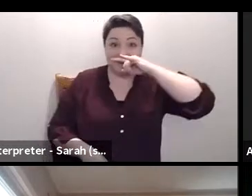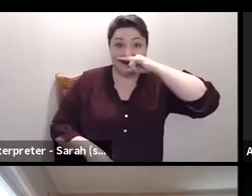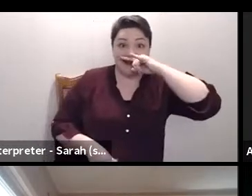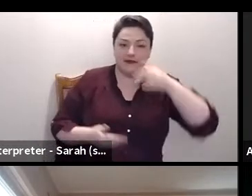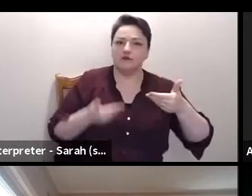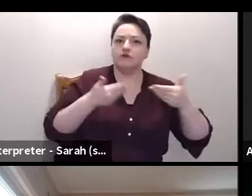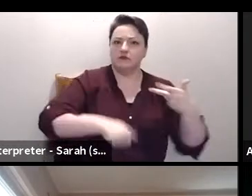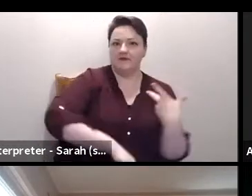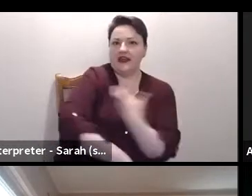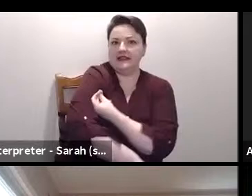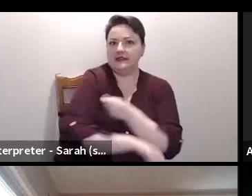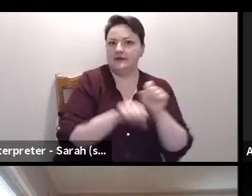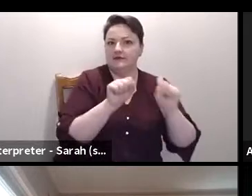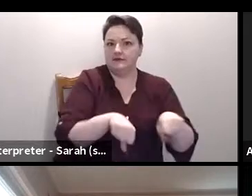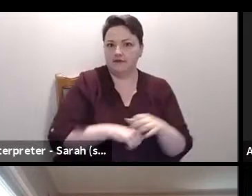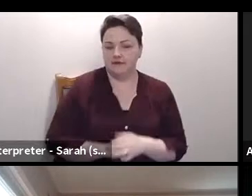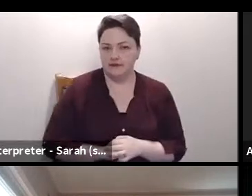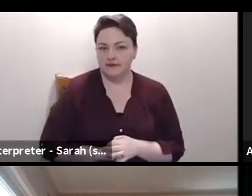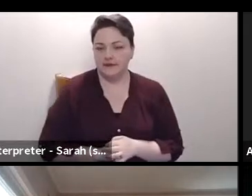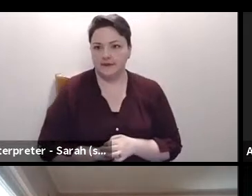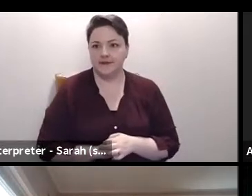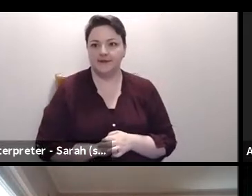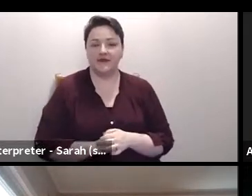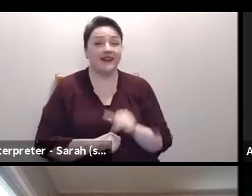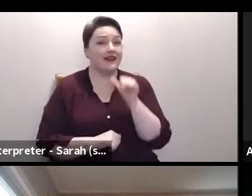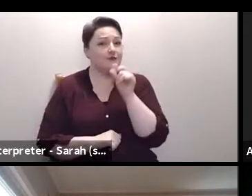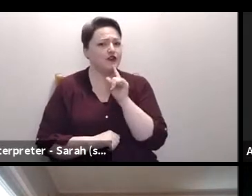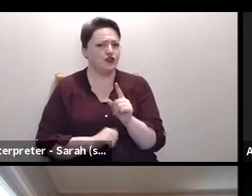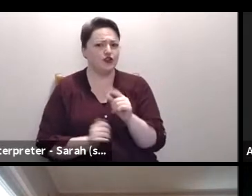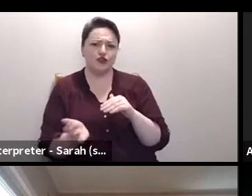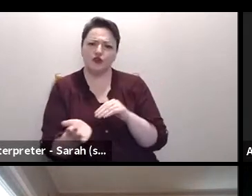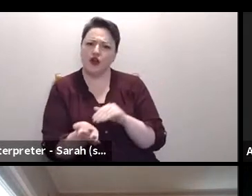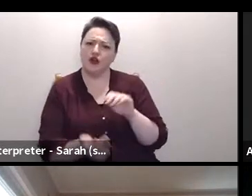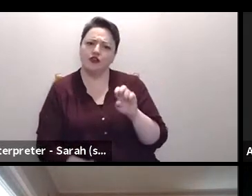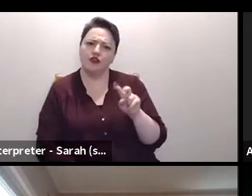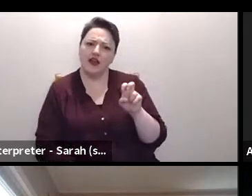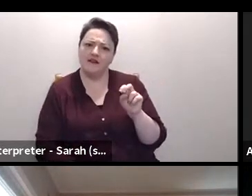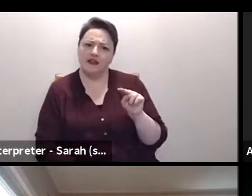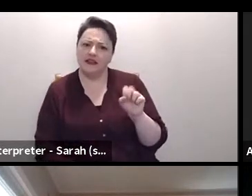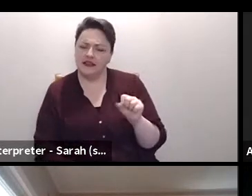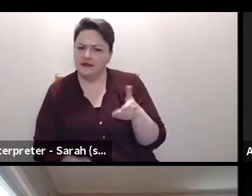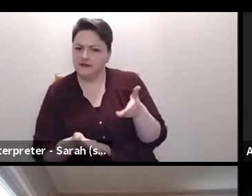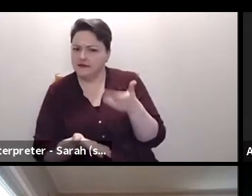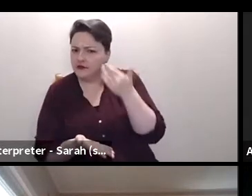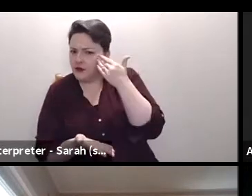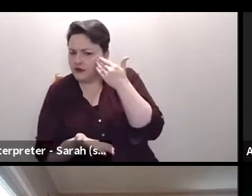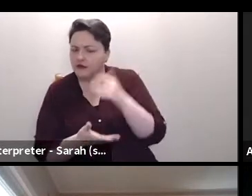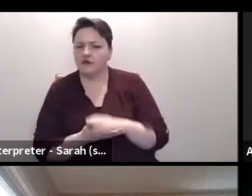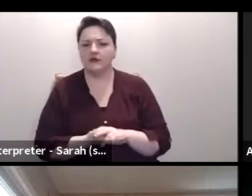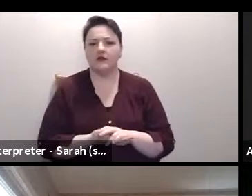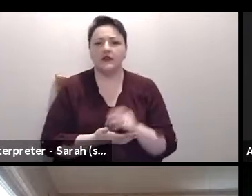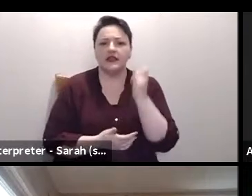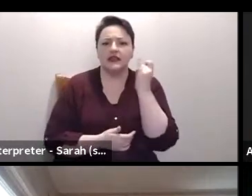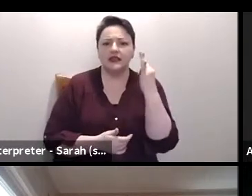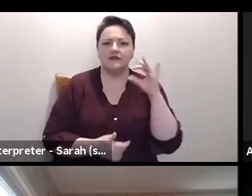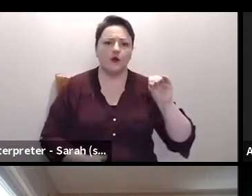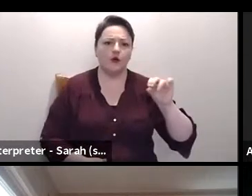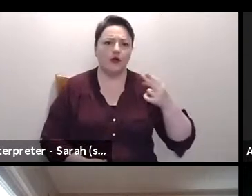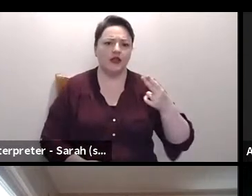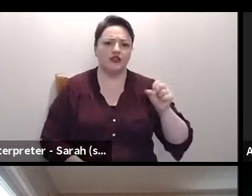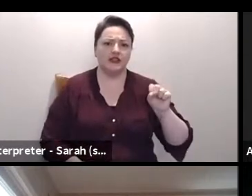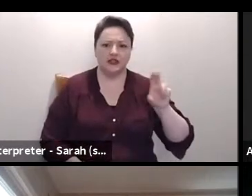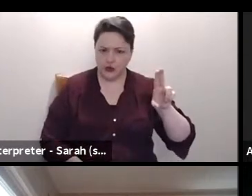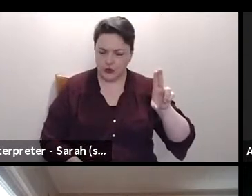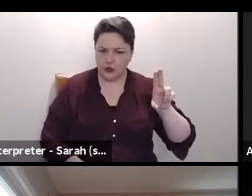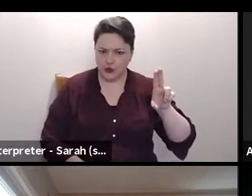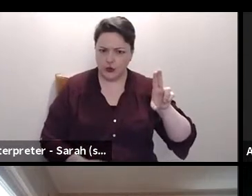vaccines. I know that, I'm not sure, maybe Dr. Evans knows, I'm not sure if there's one, if OHSU is one of those